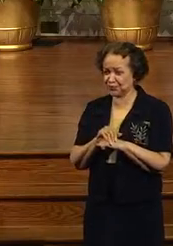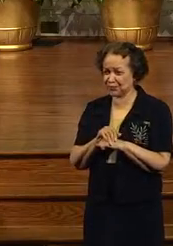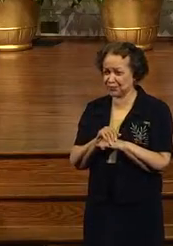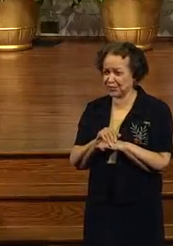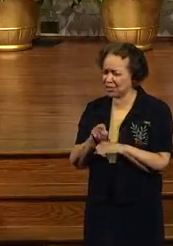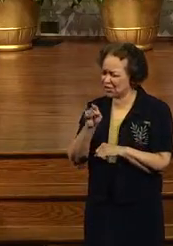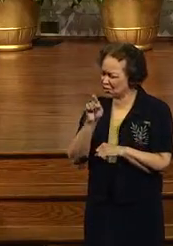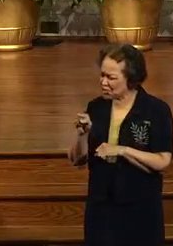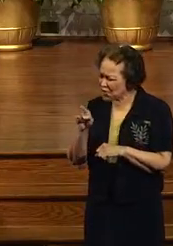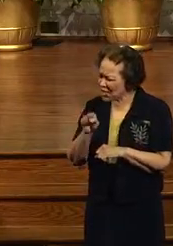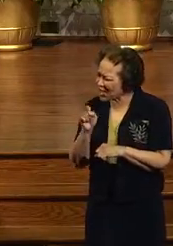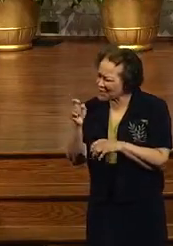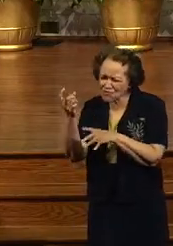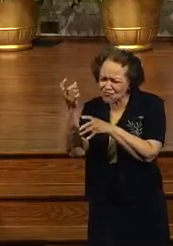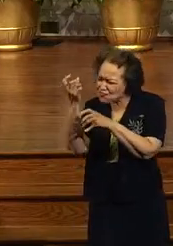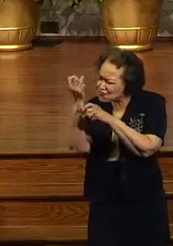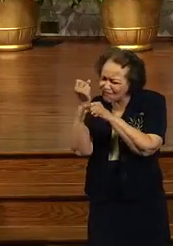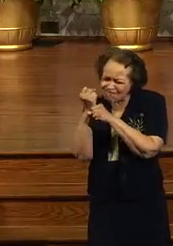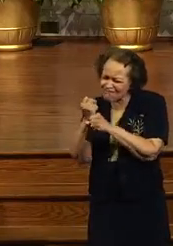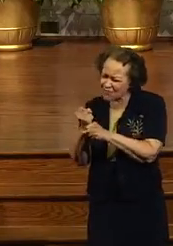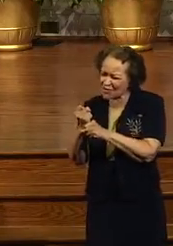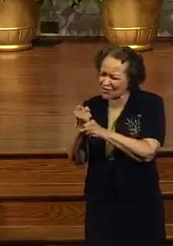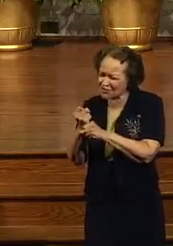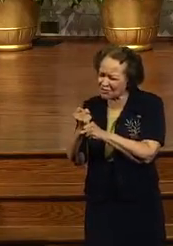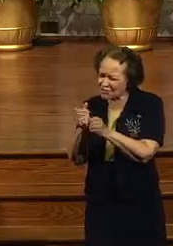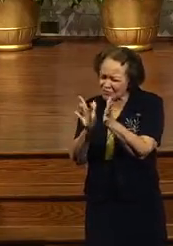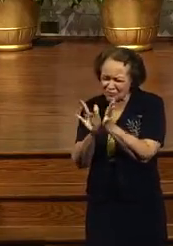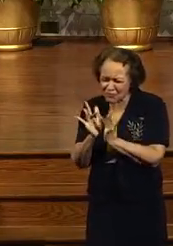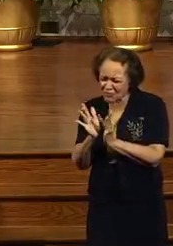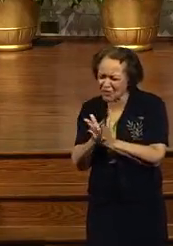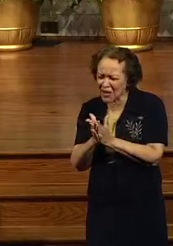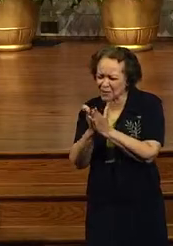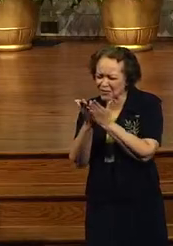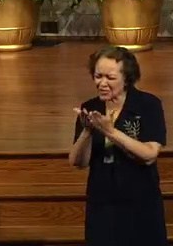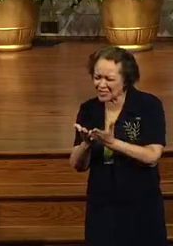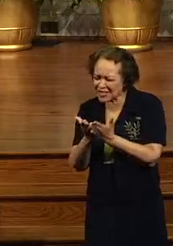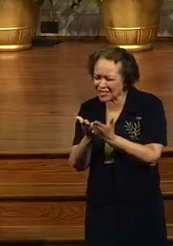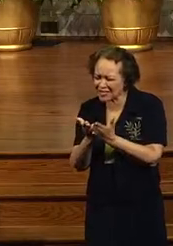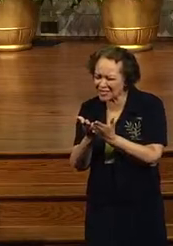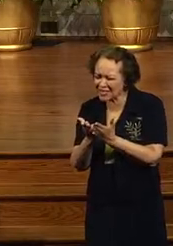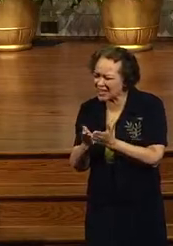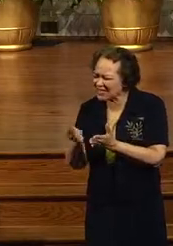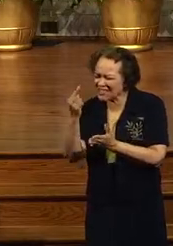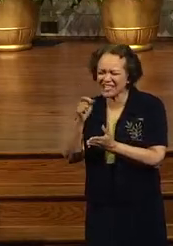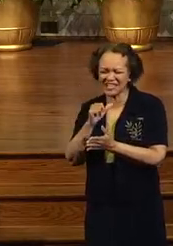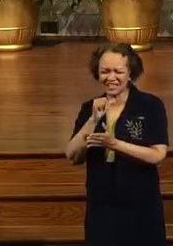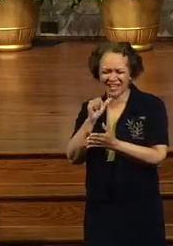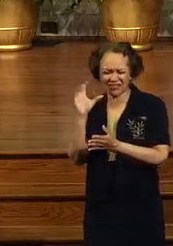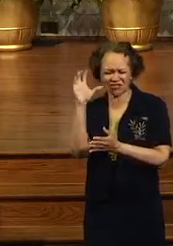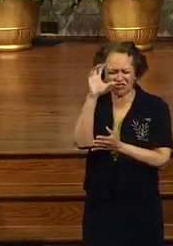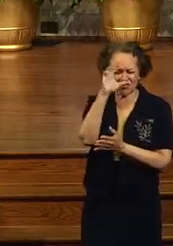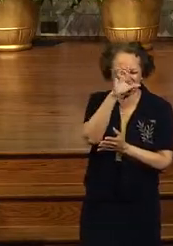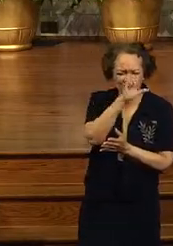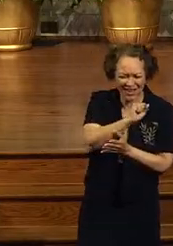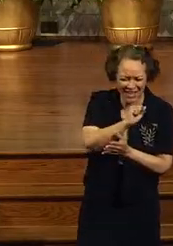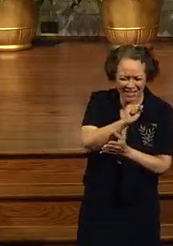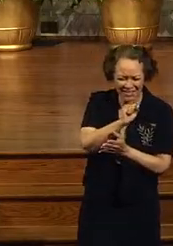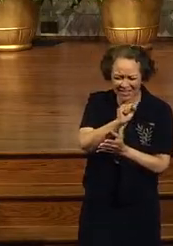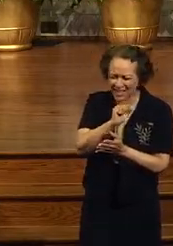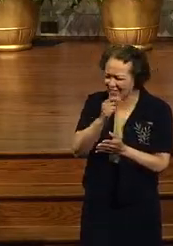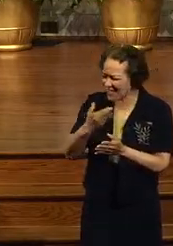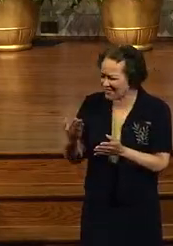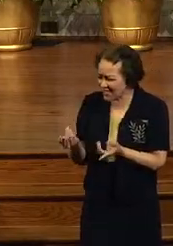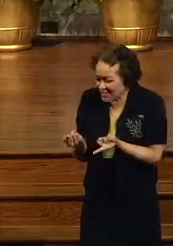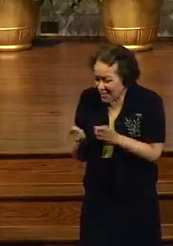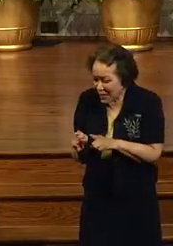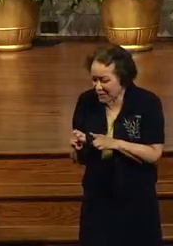You've got to hang on in there. The Bible says, think it not strange when fiery darts come upon you.